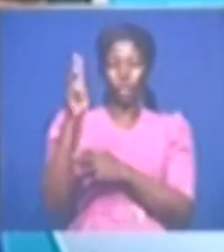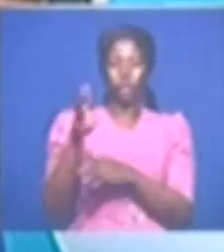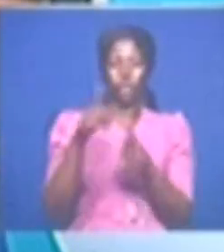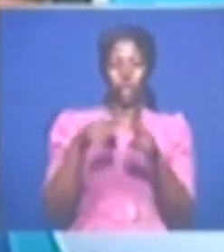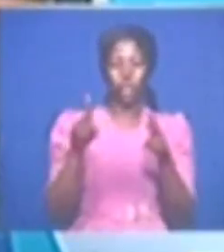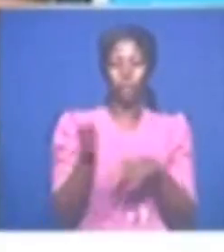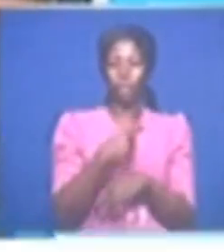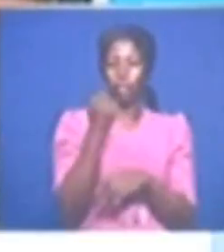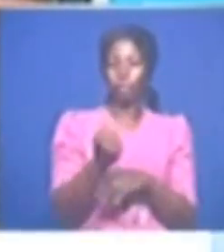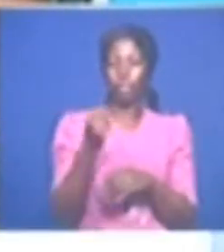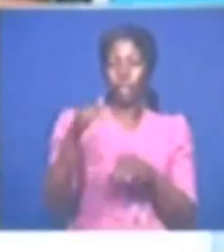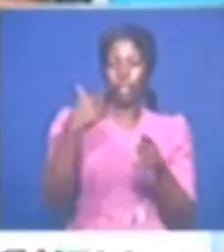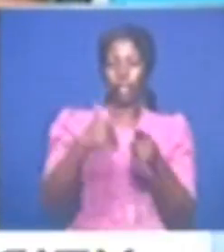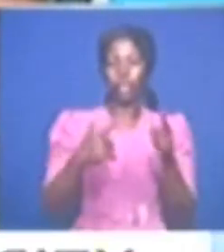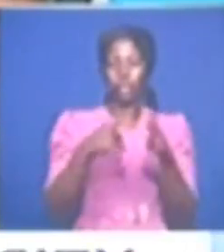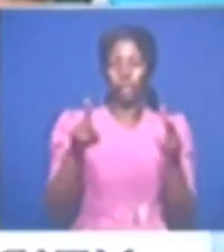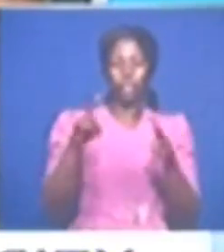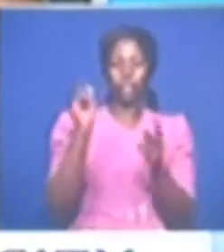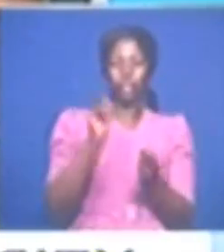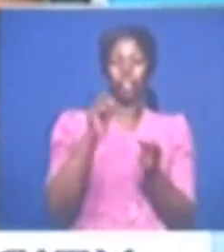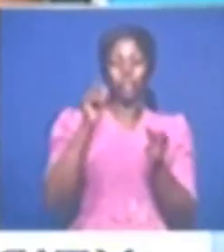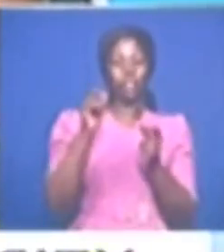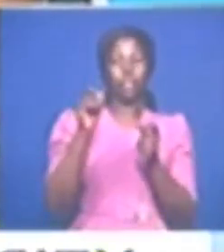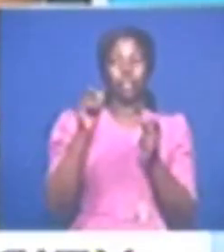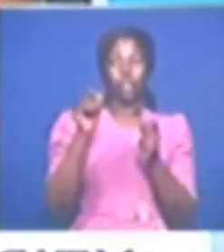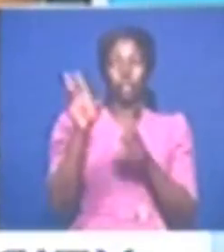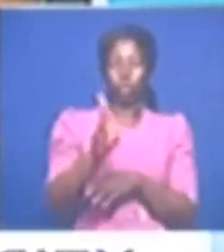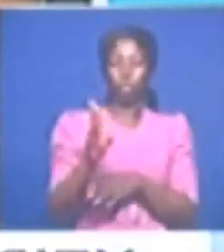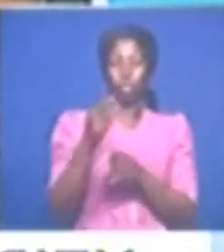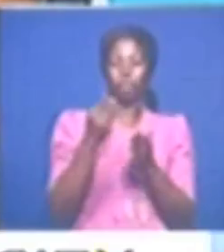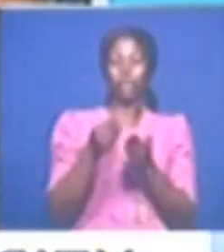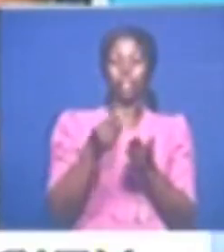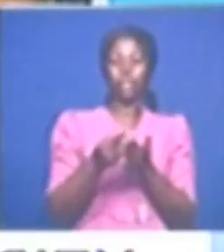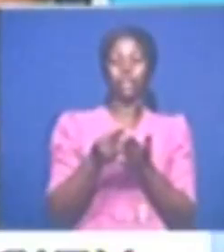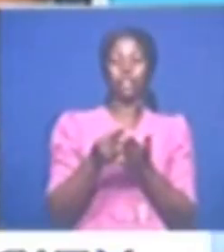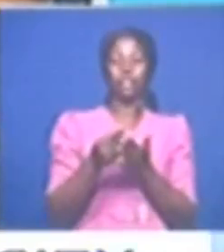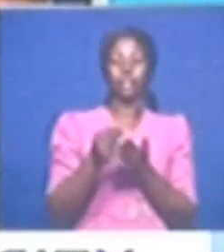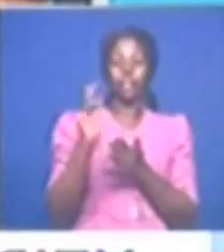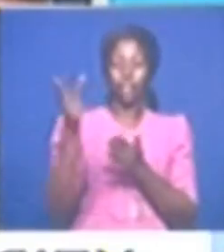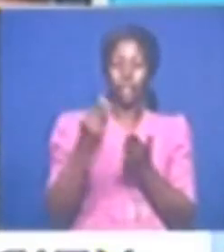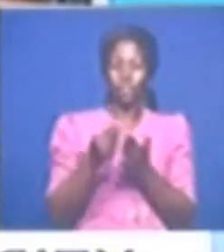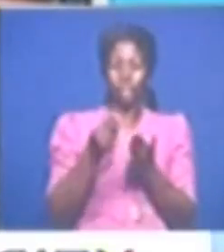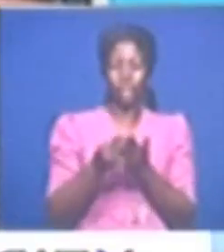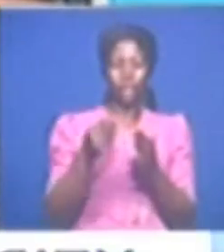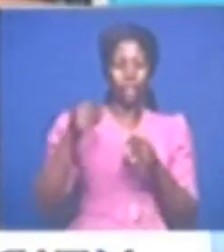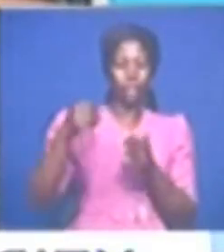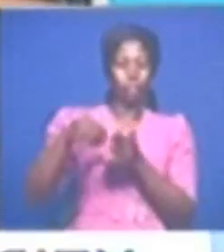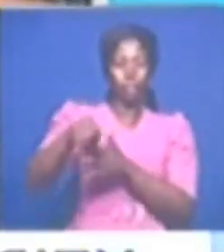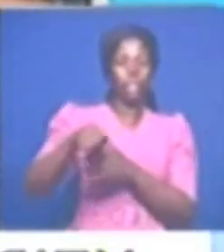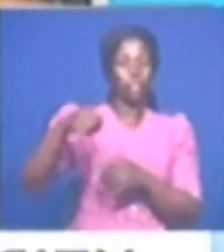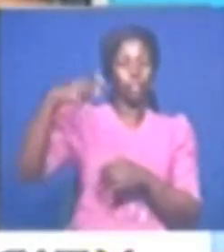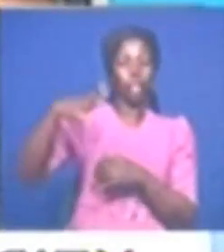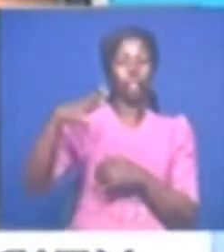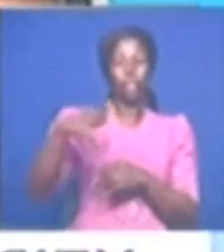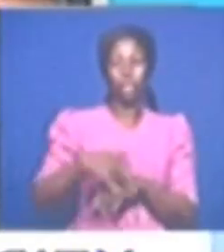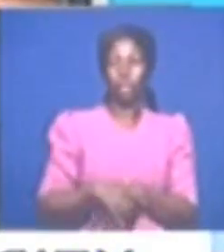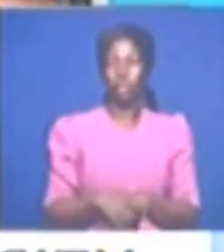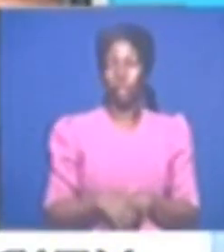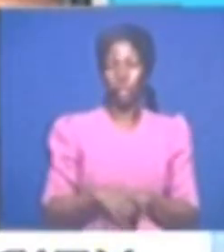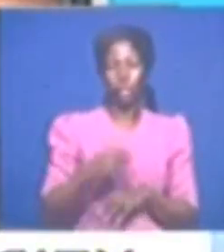year start to test the viability of using local currency in power purchase agreements as the country seeks to shield electricity customers